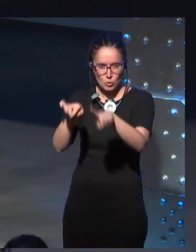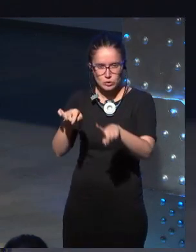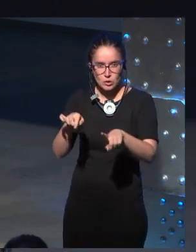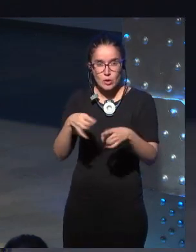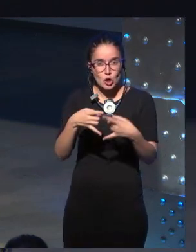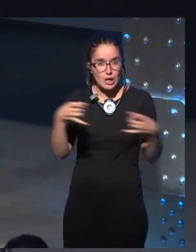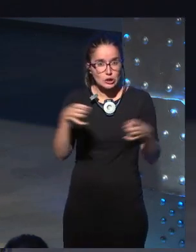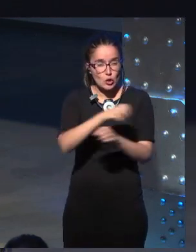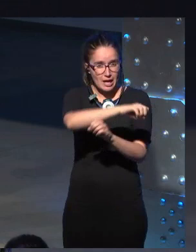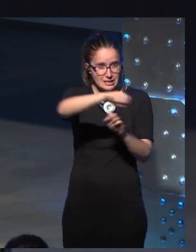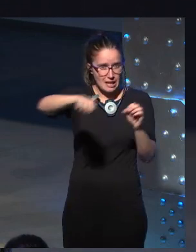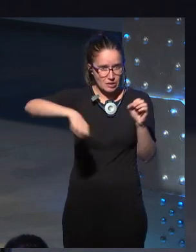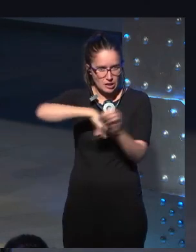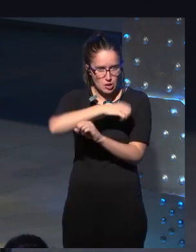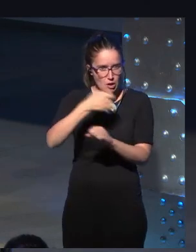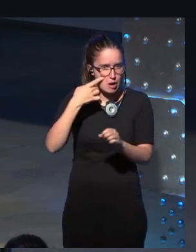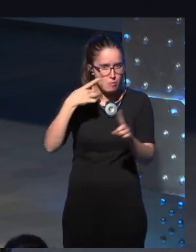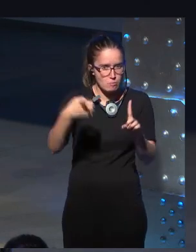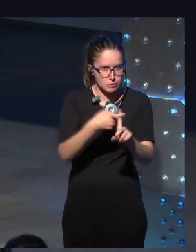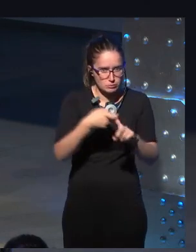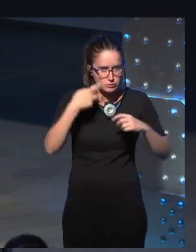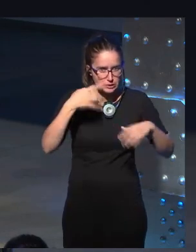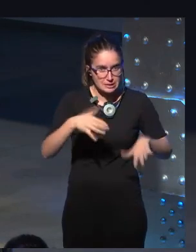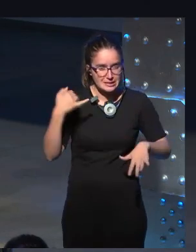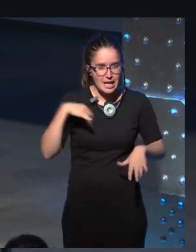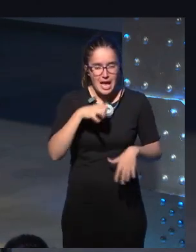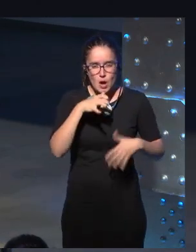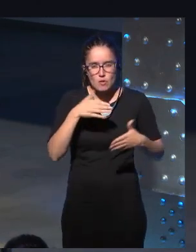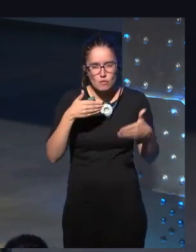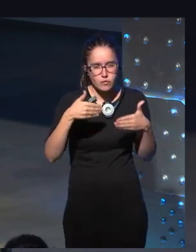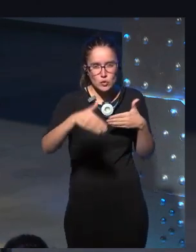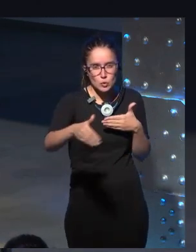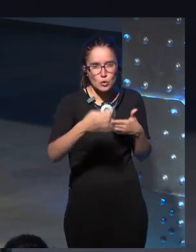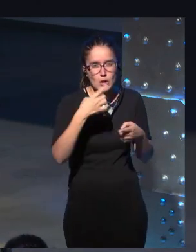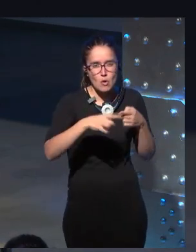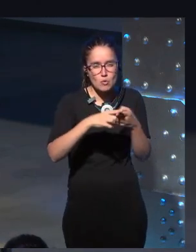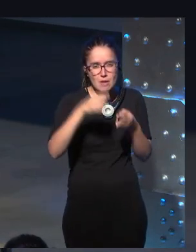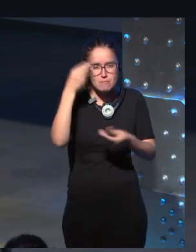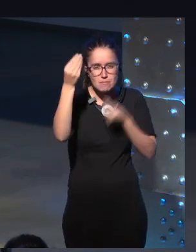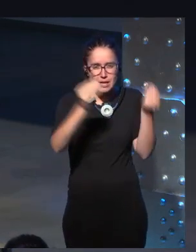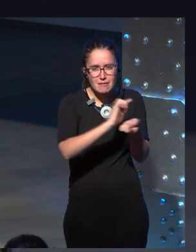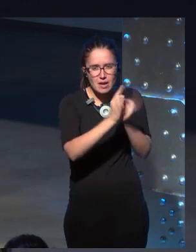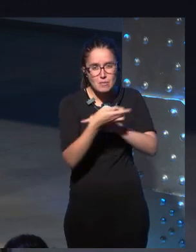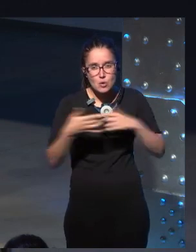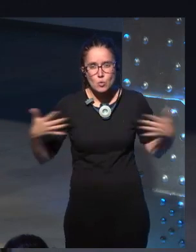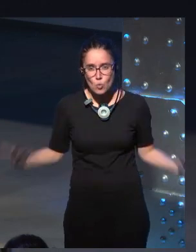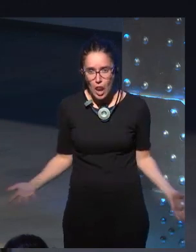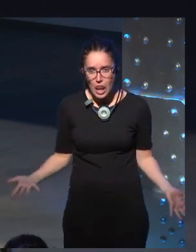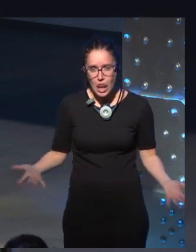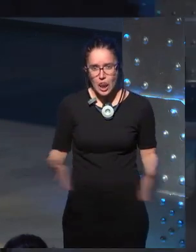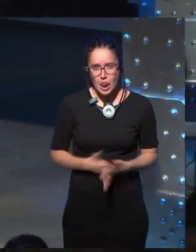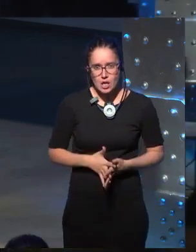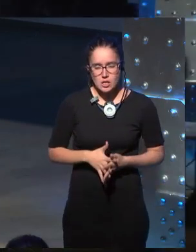Sebastian. Detecting gravitational waves. What would be one of the main beliefs that would